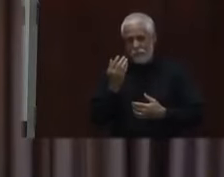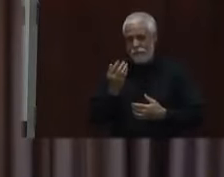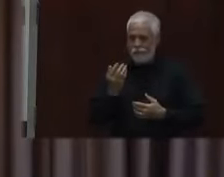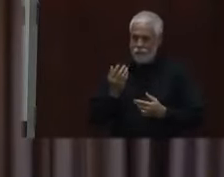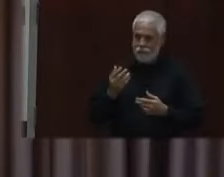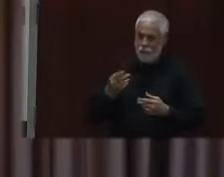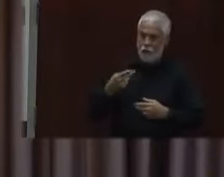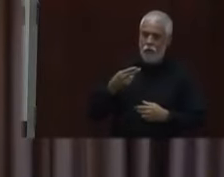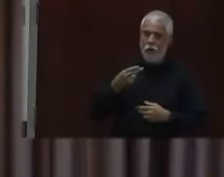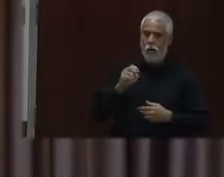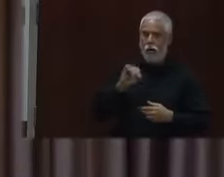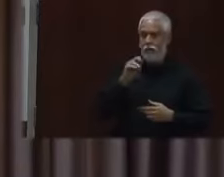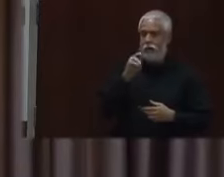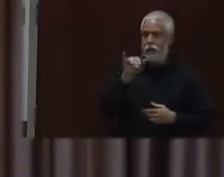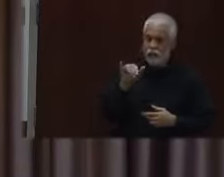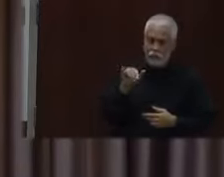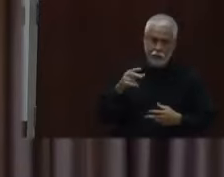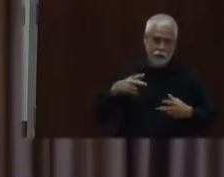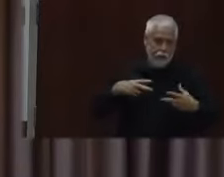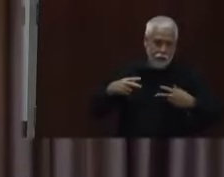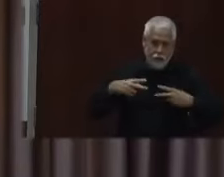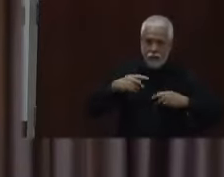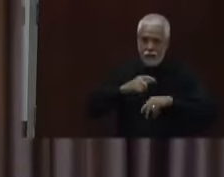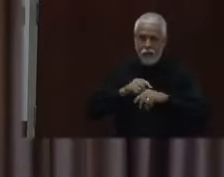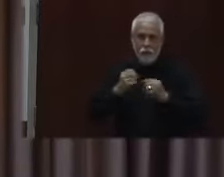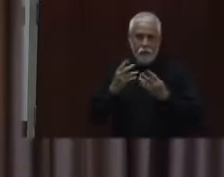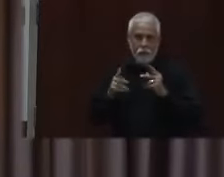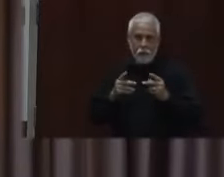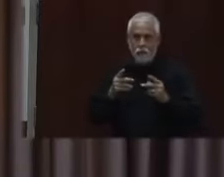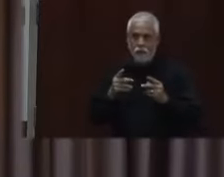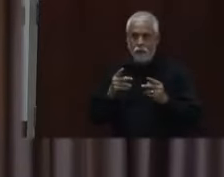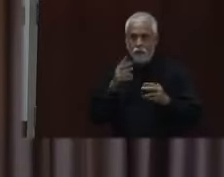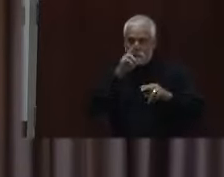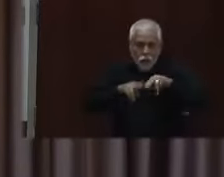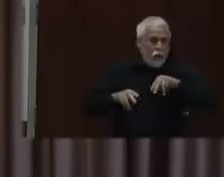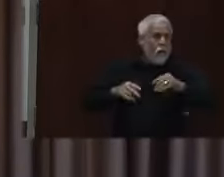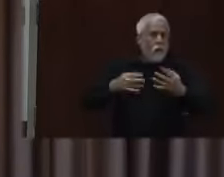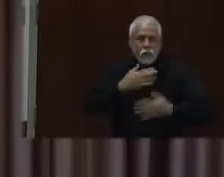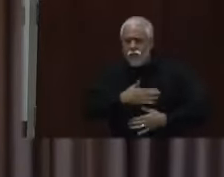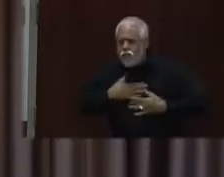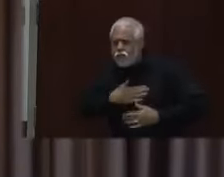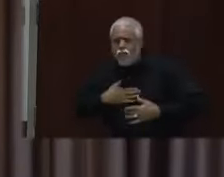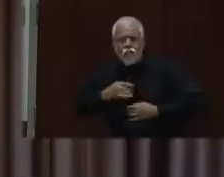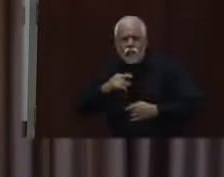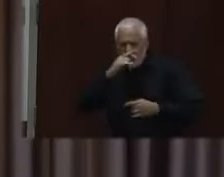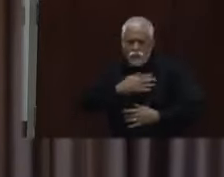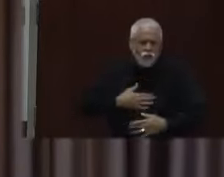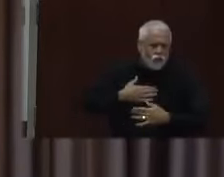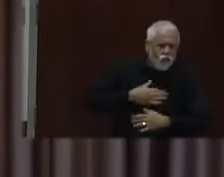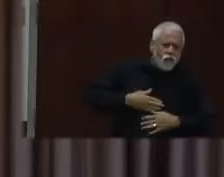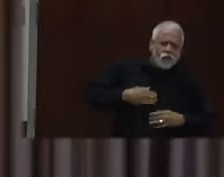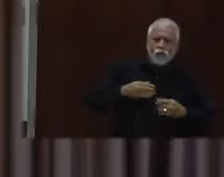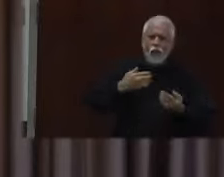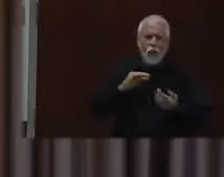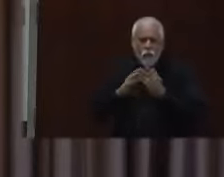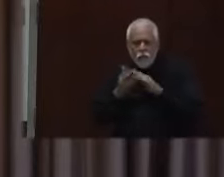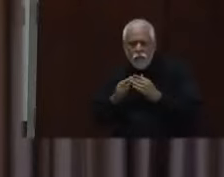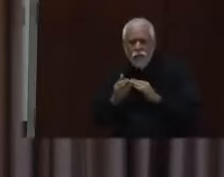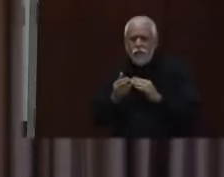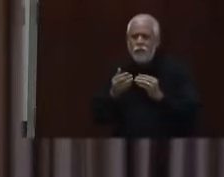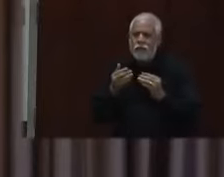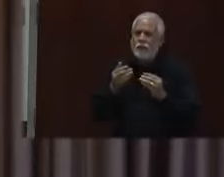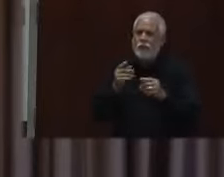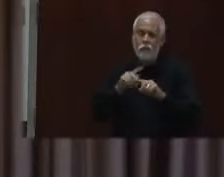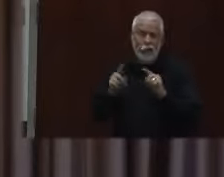this holiday, and a lot of people have a lot of fun, and it brings a lot of joy to a lot of kids, in our community.